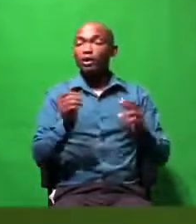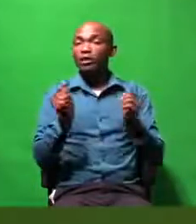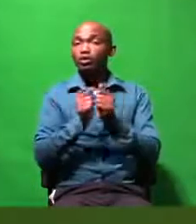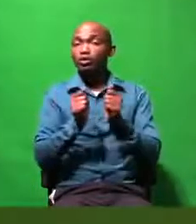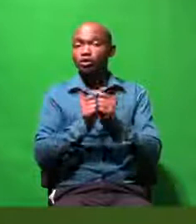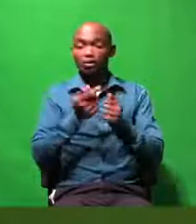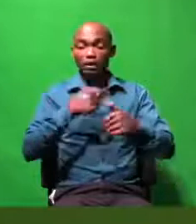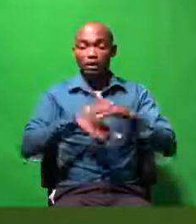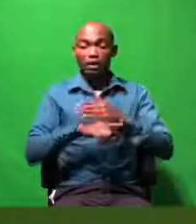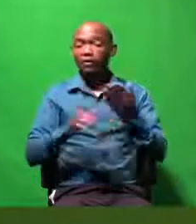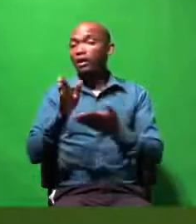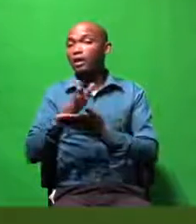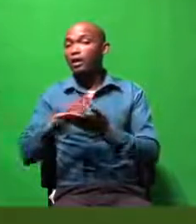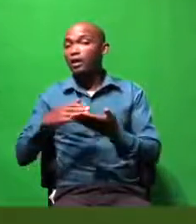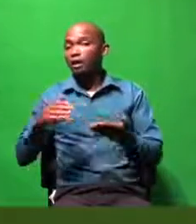the area. So here we can say